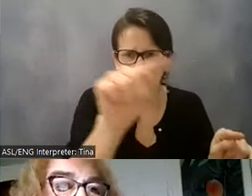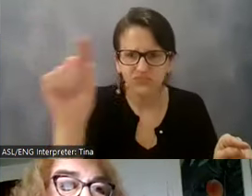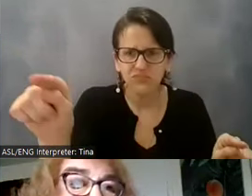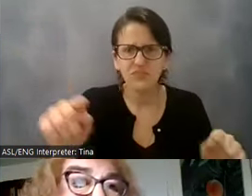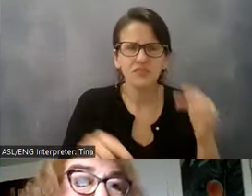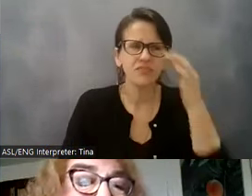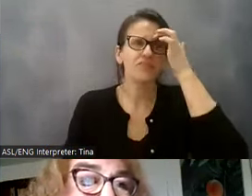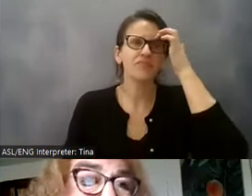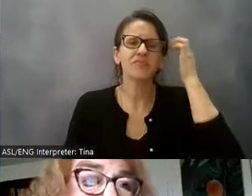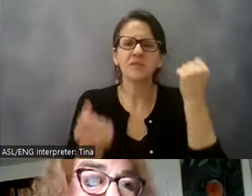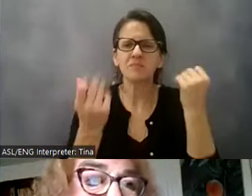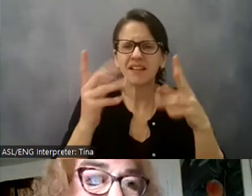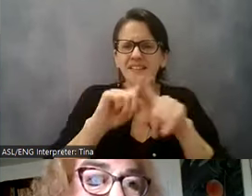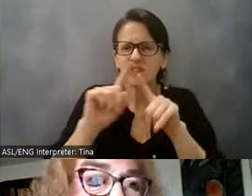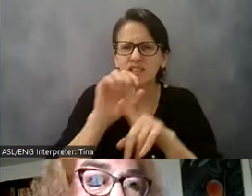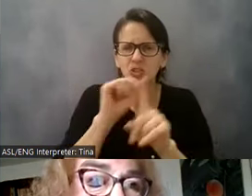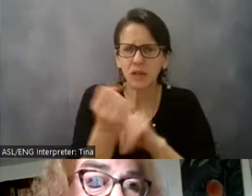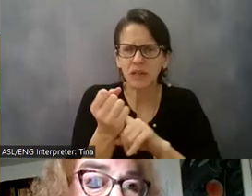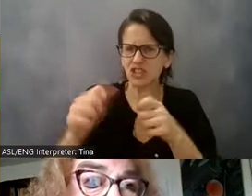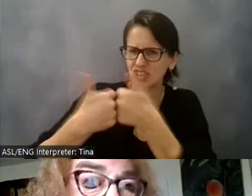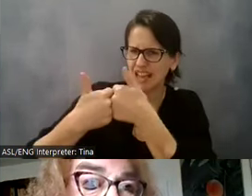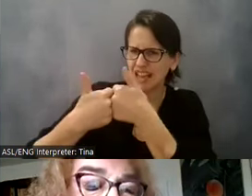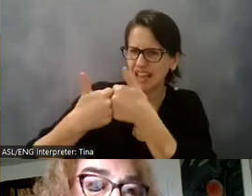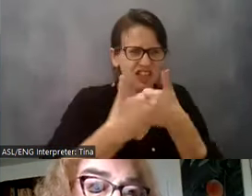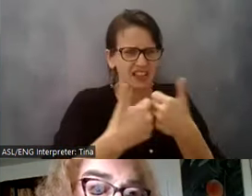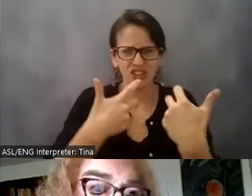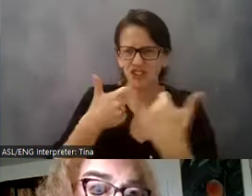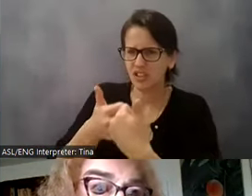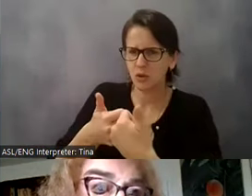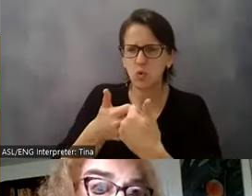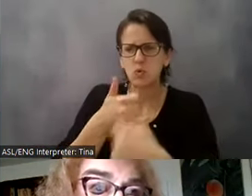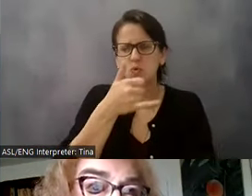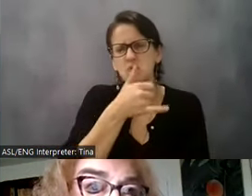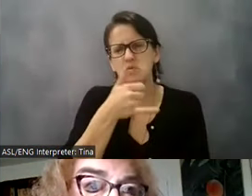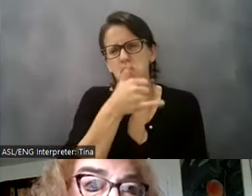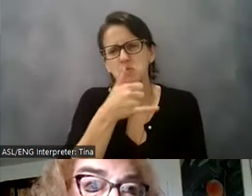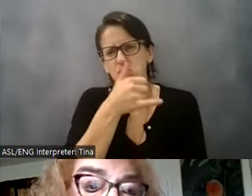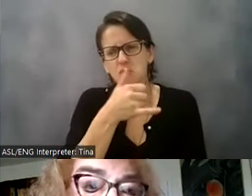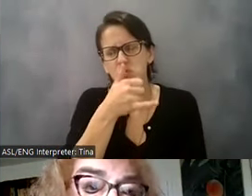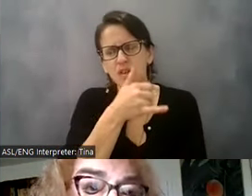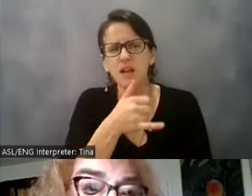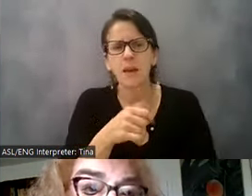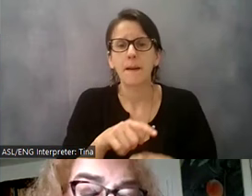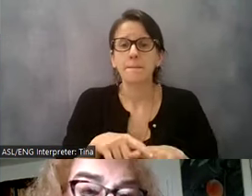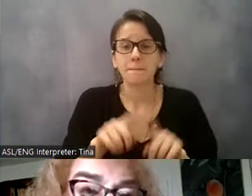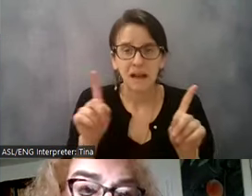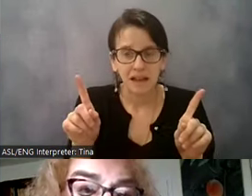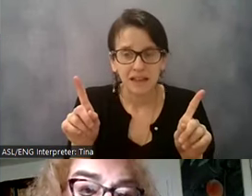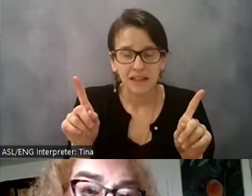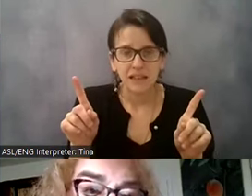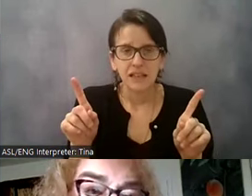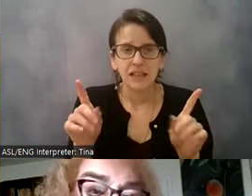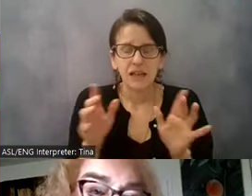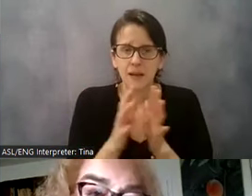intractable situation that challenges us. But the fact is that much of